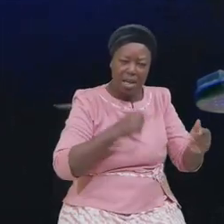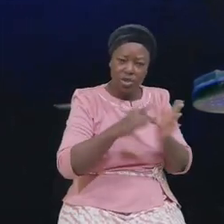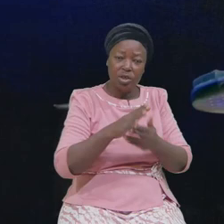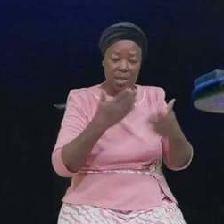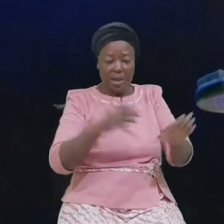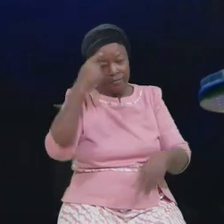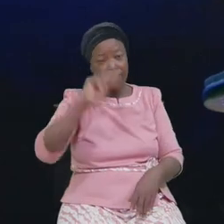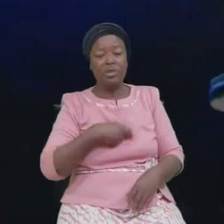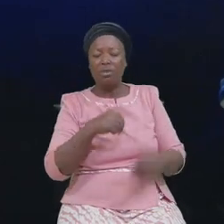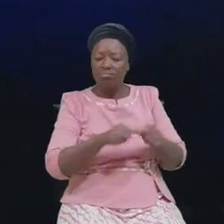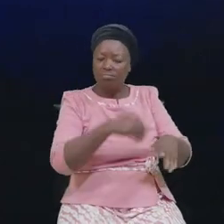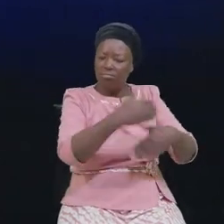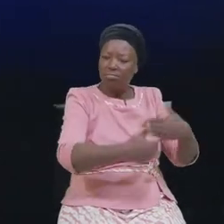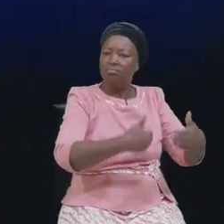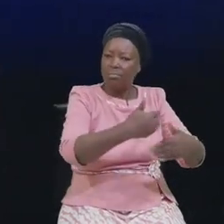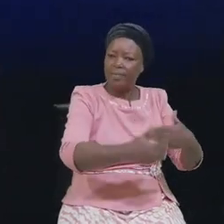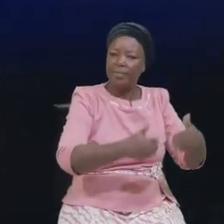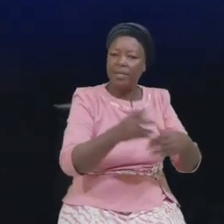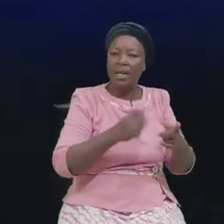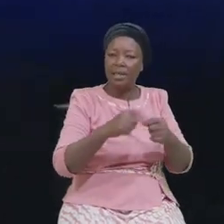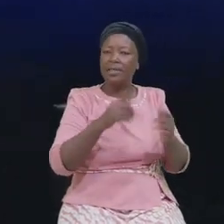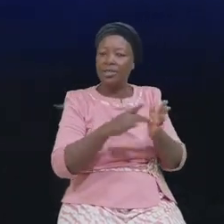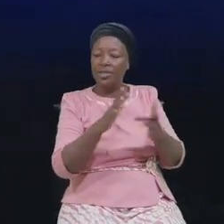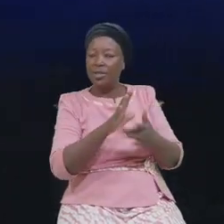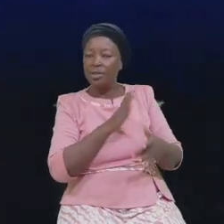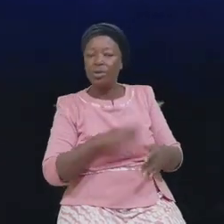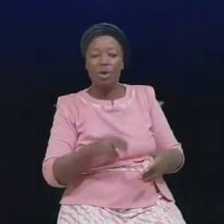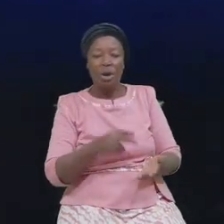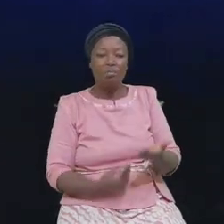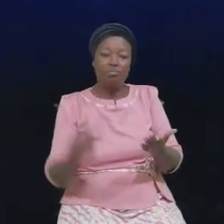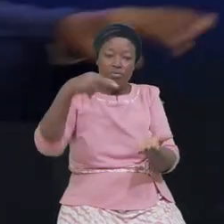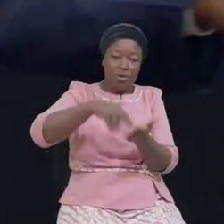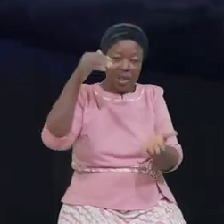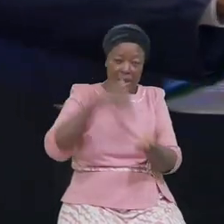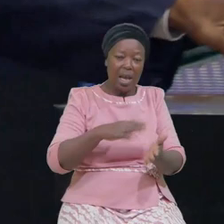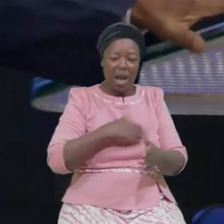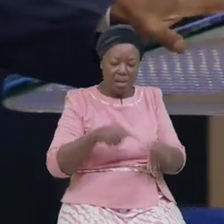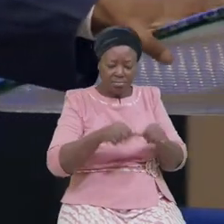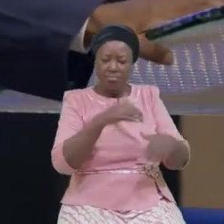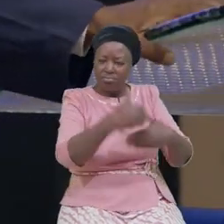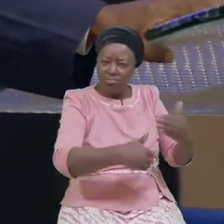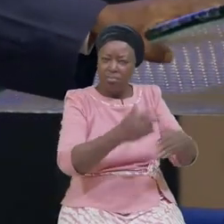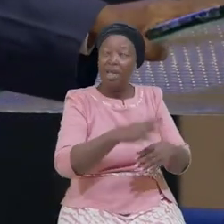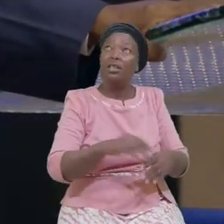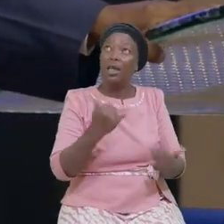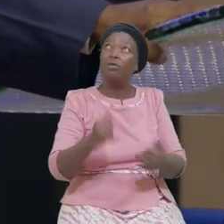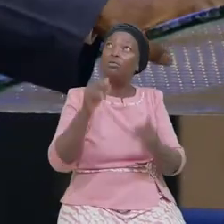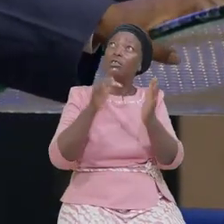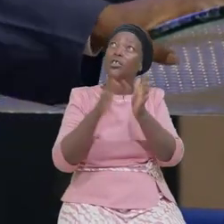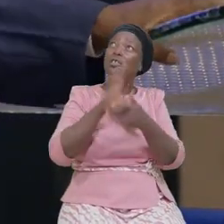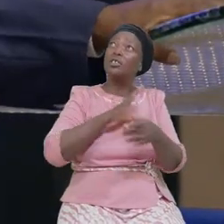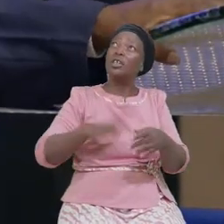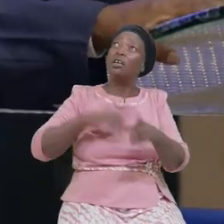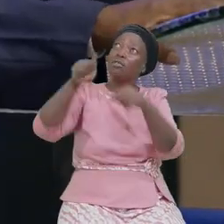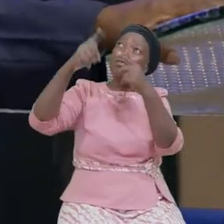us. And on, and Jesus rose again. And on, he's gone to heaven.